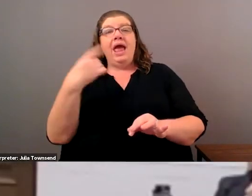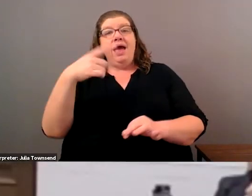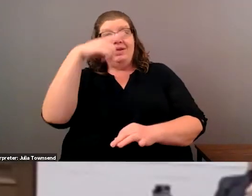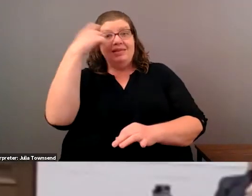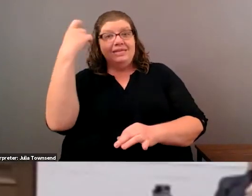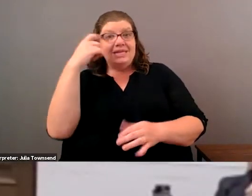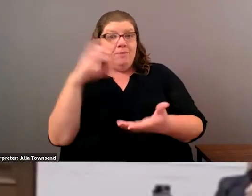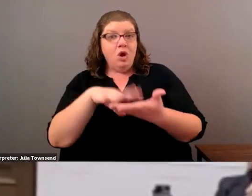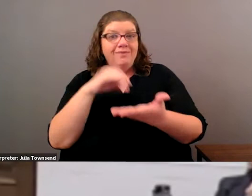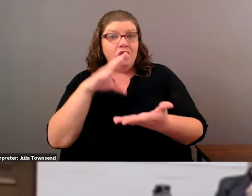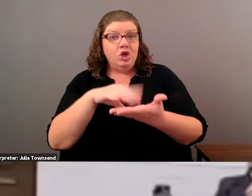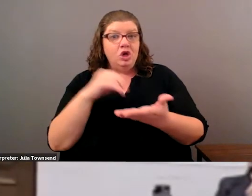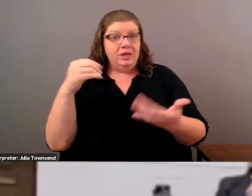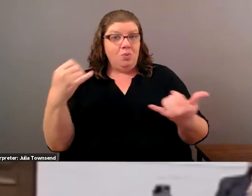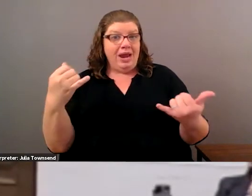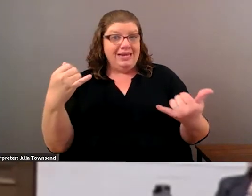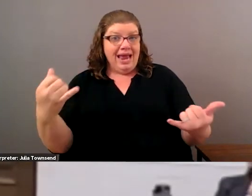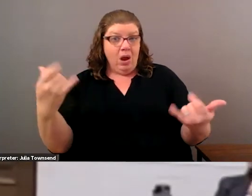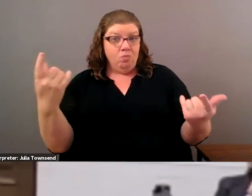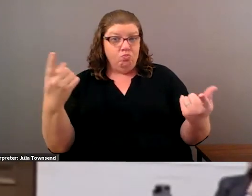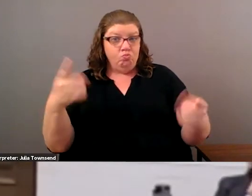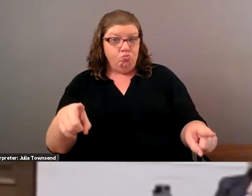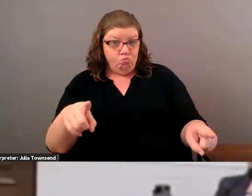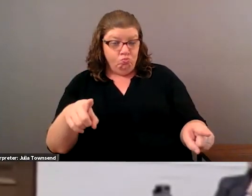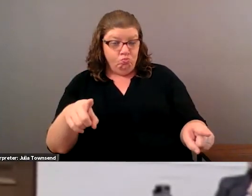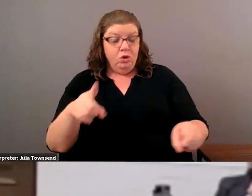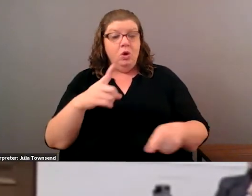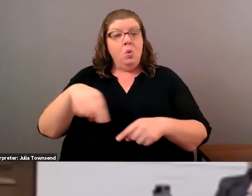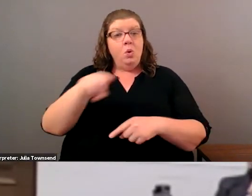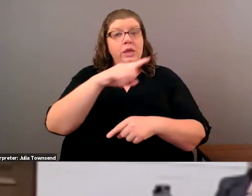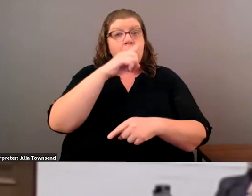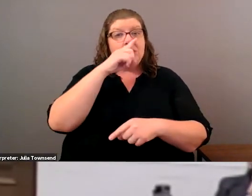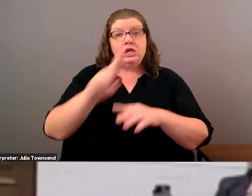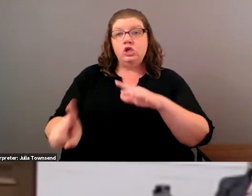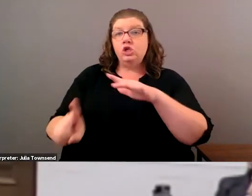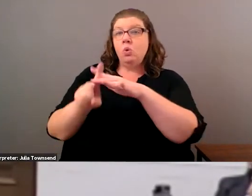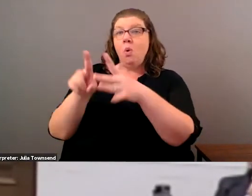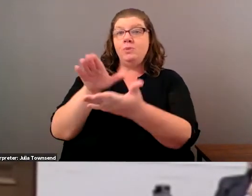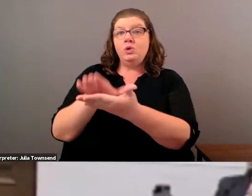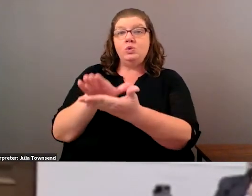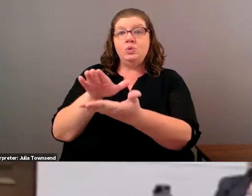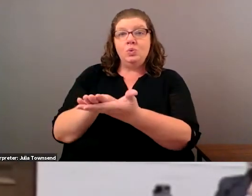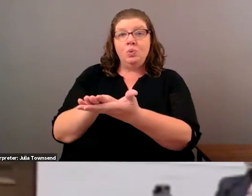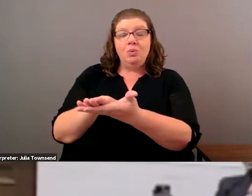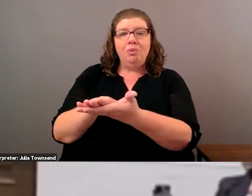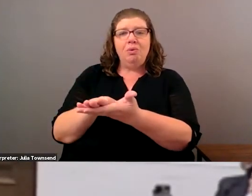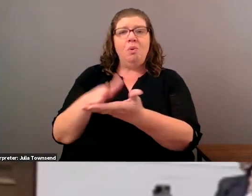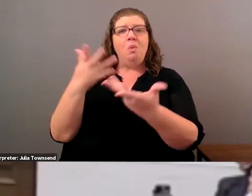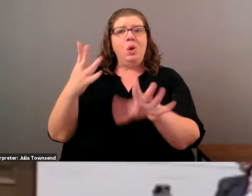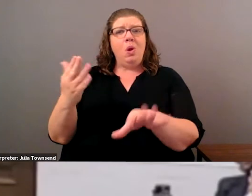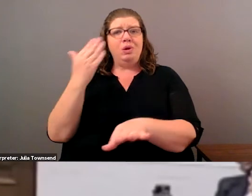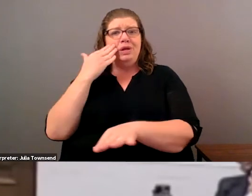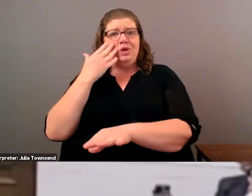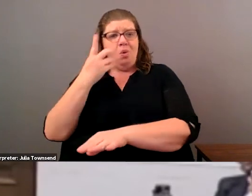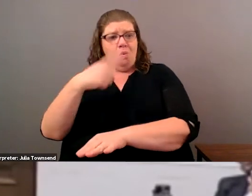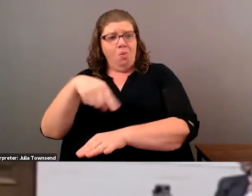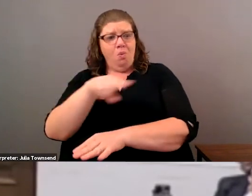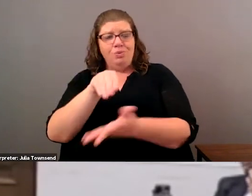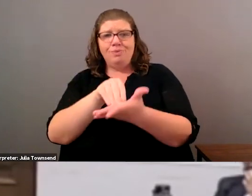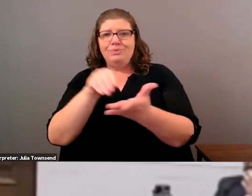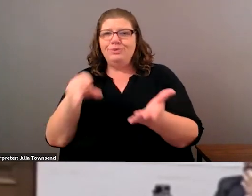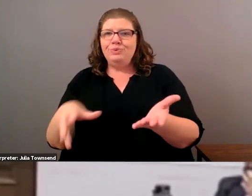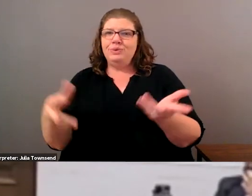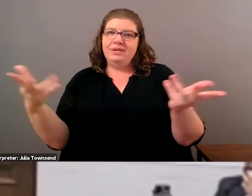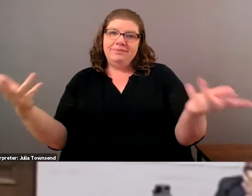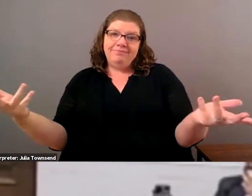now. So when the kids show up to school, it's not like we don't know the students. So if you think